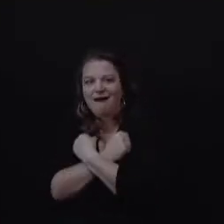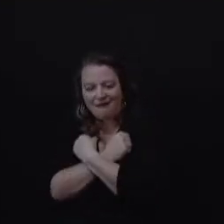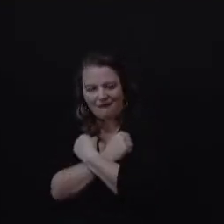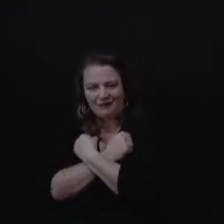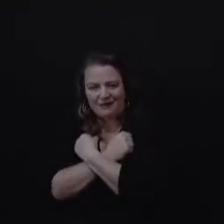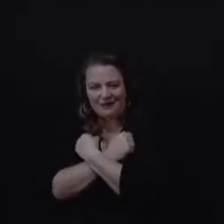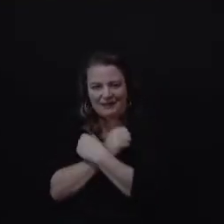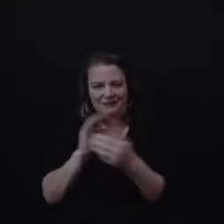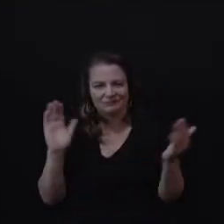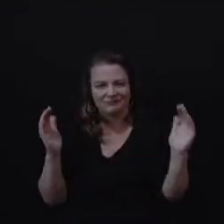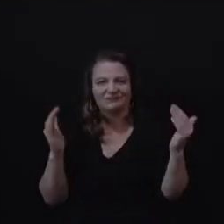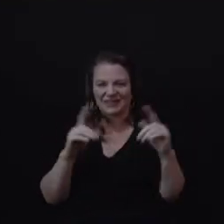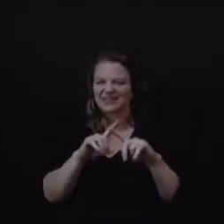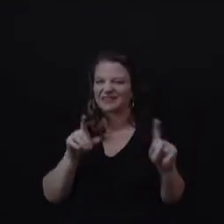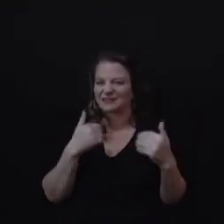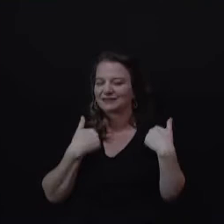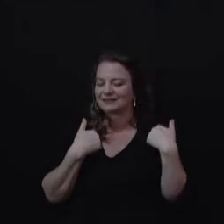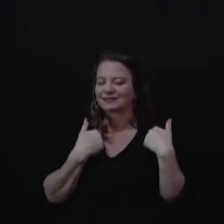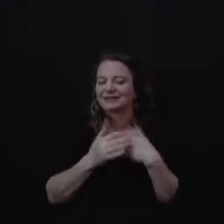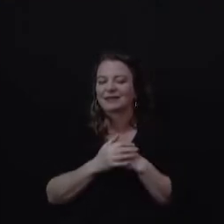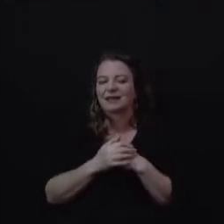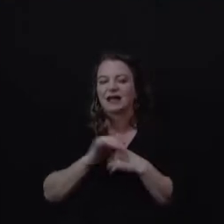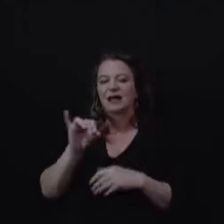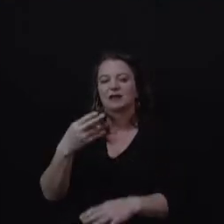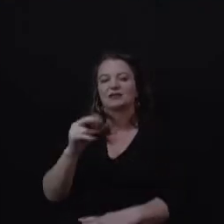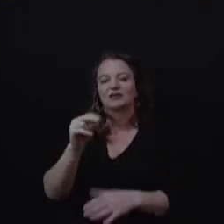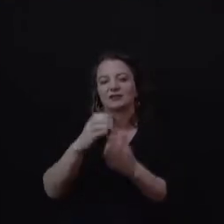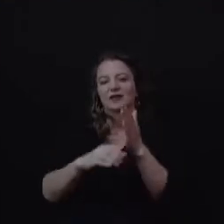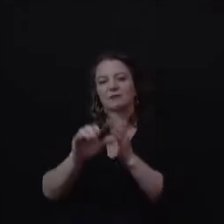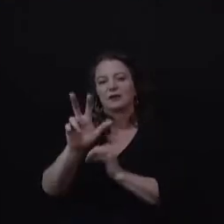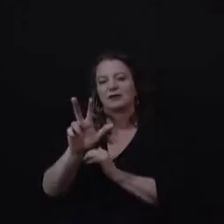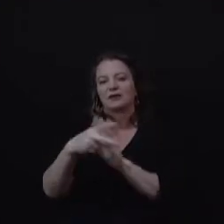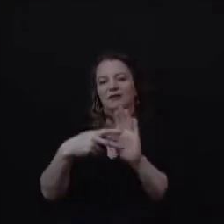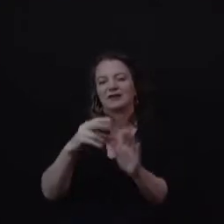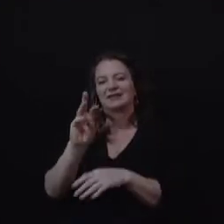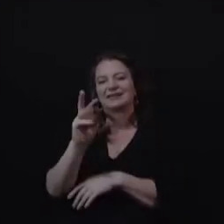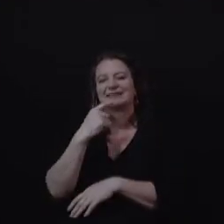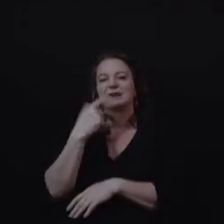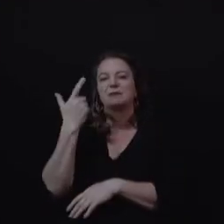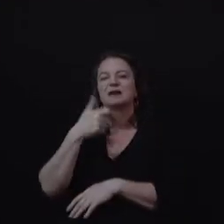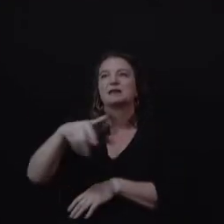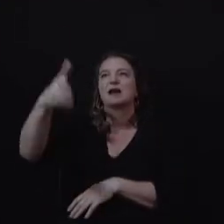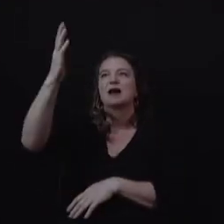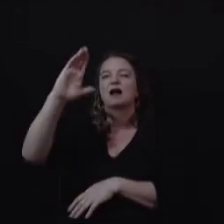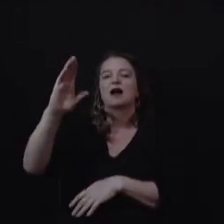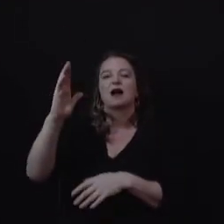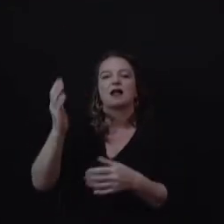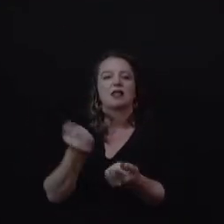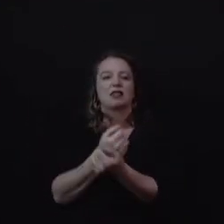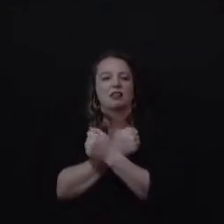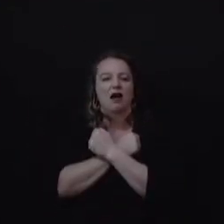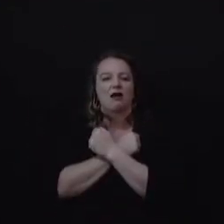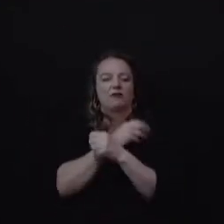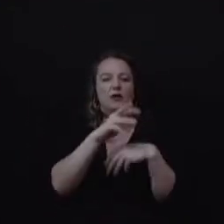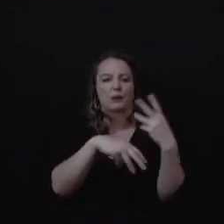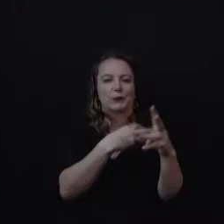difference. You know, the Bible says in John 3:16, it says this. It says, for God loved the world.